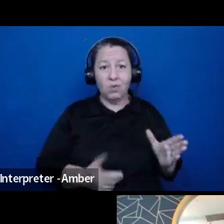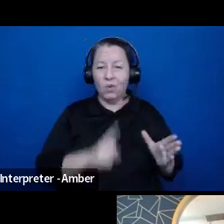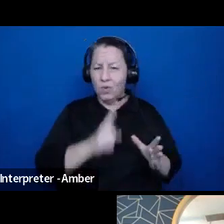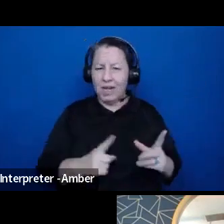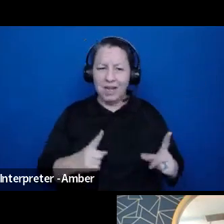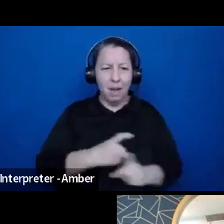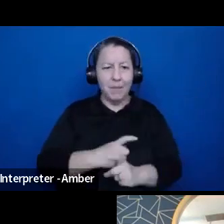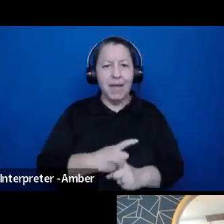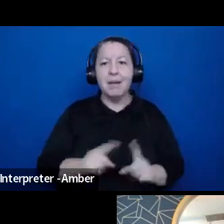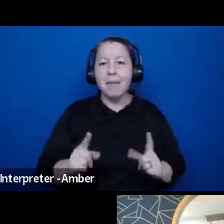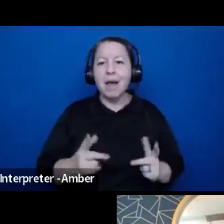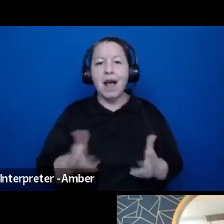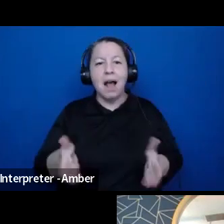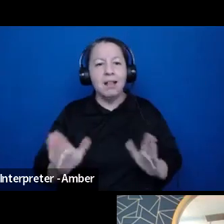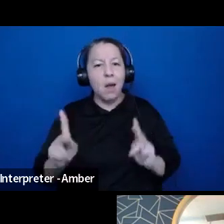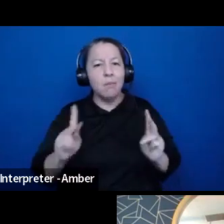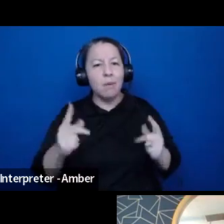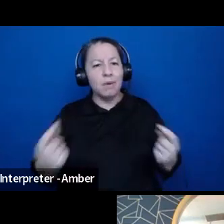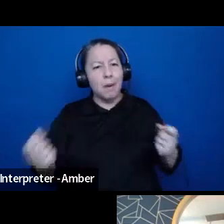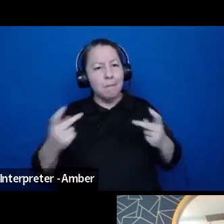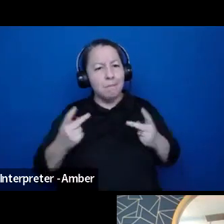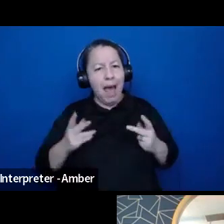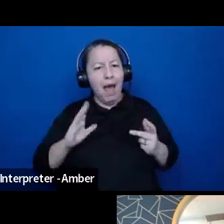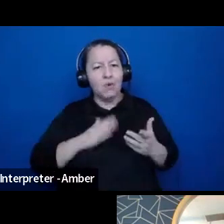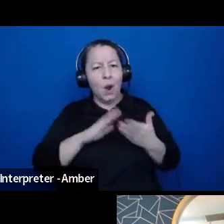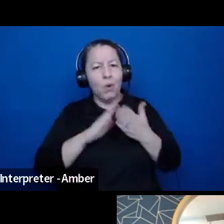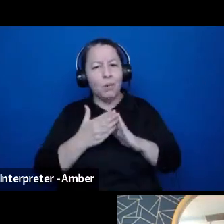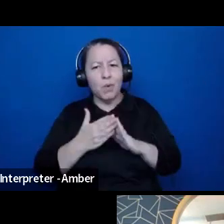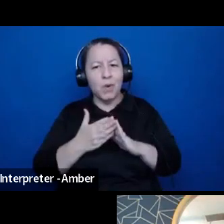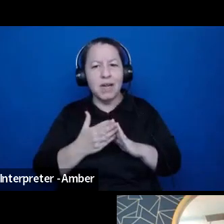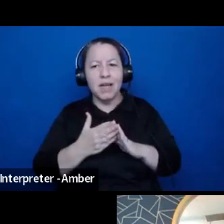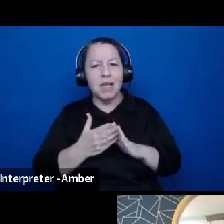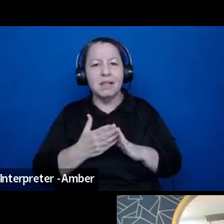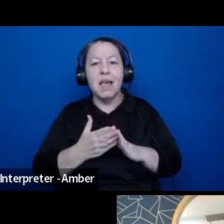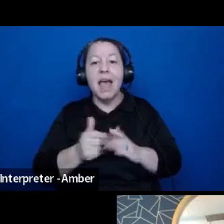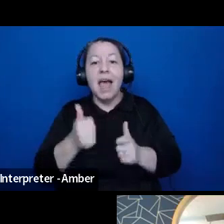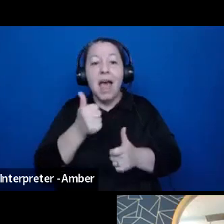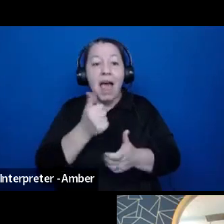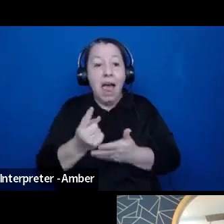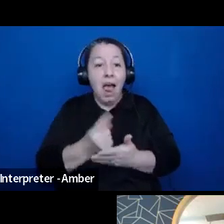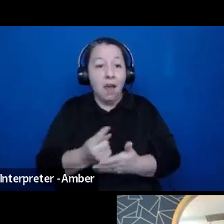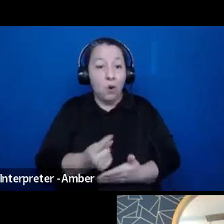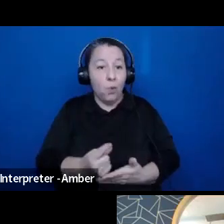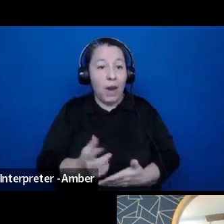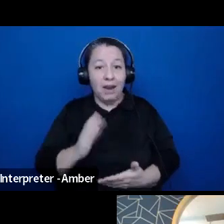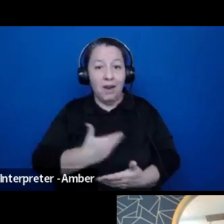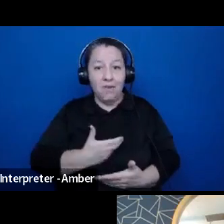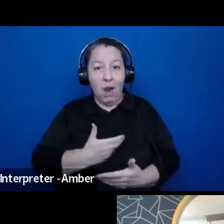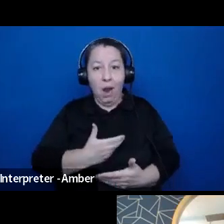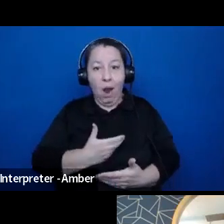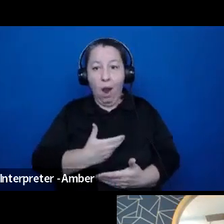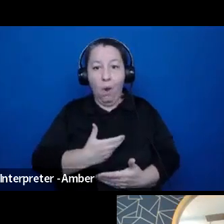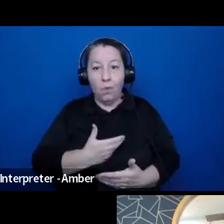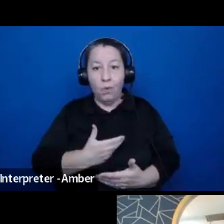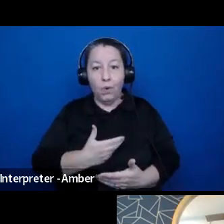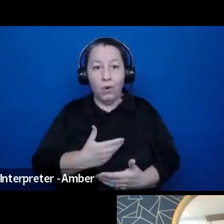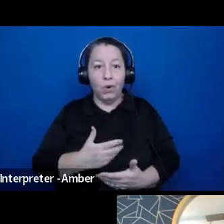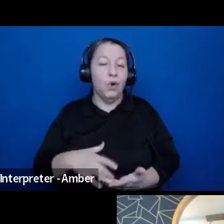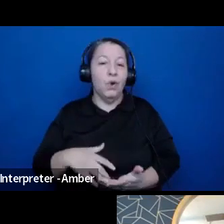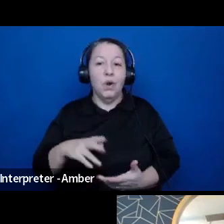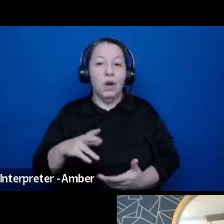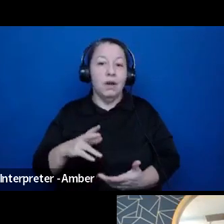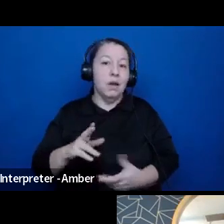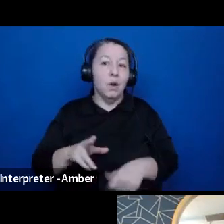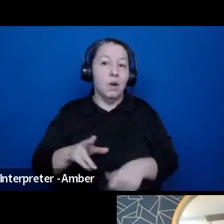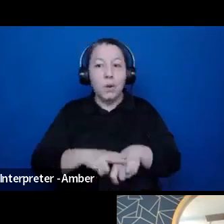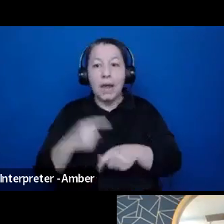communities, whatever, you know, and we went through that through every week of these Native Heritage Month series, right? We talked about all